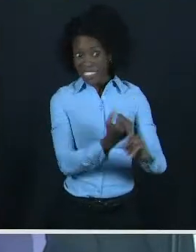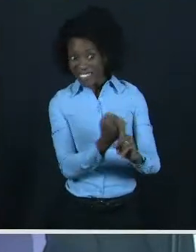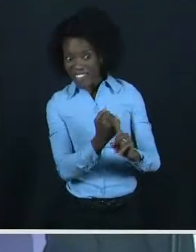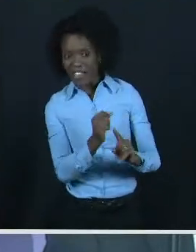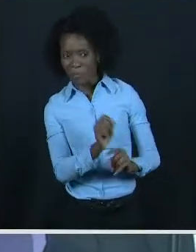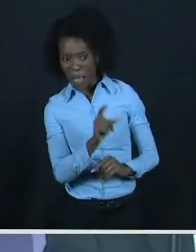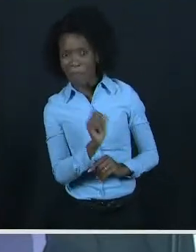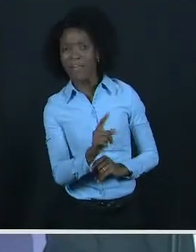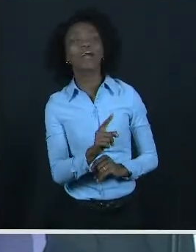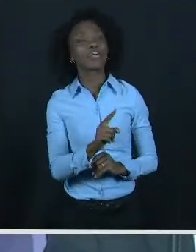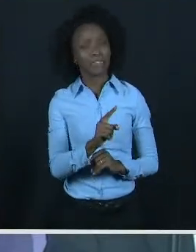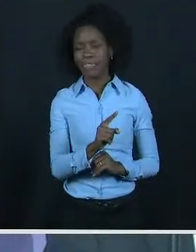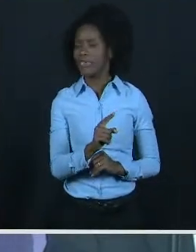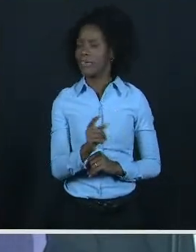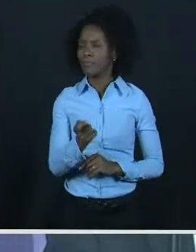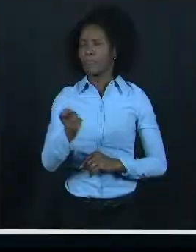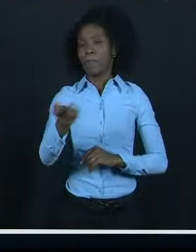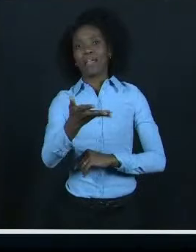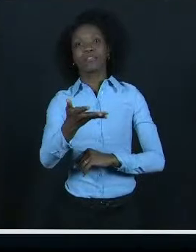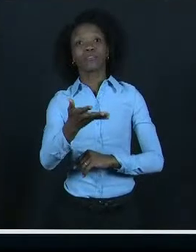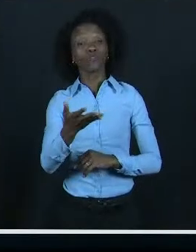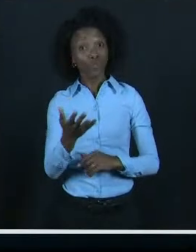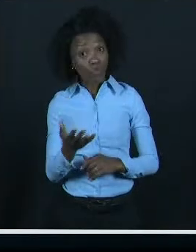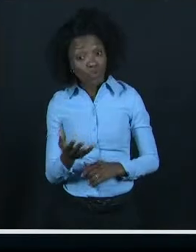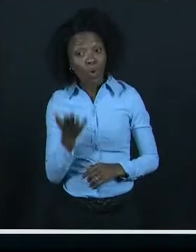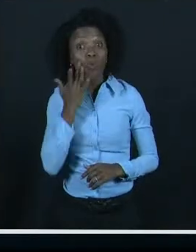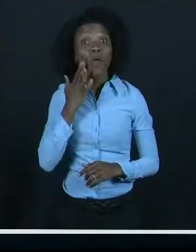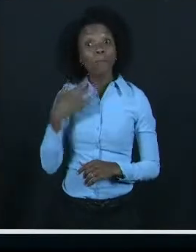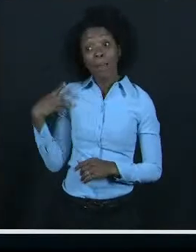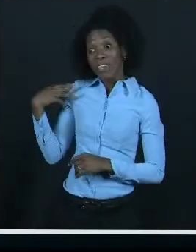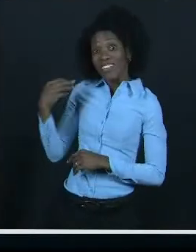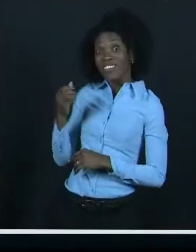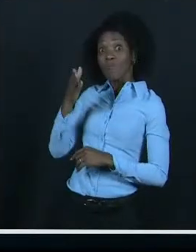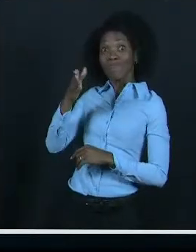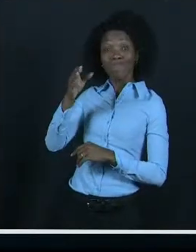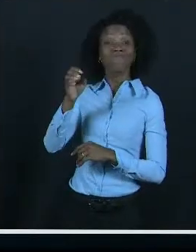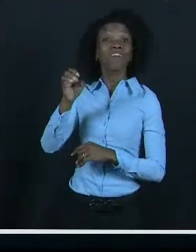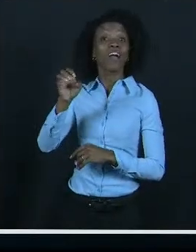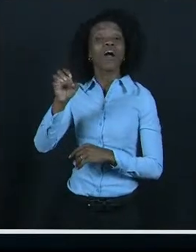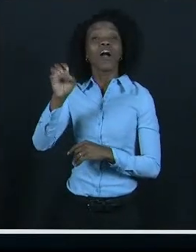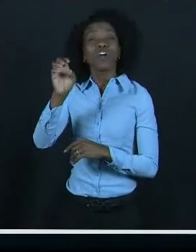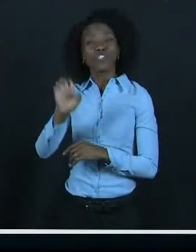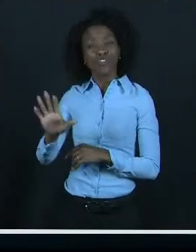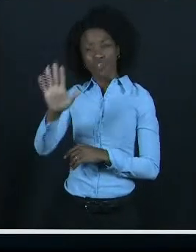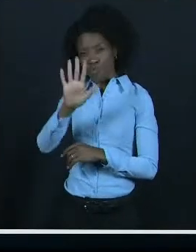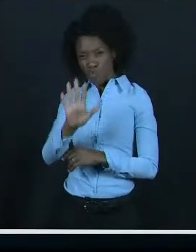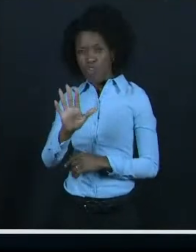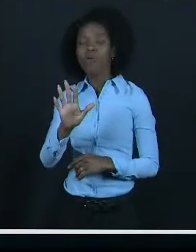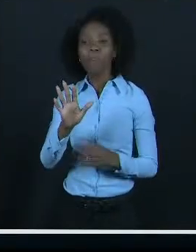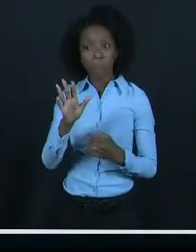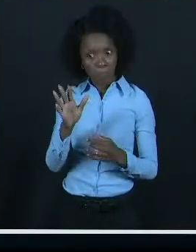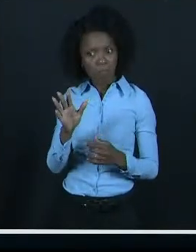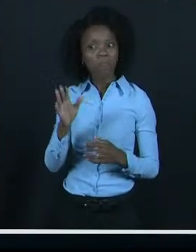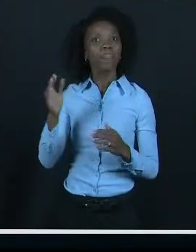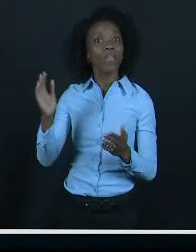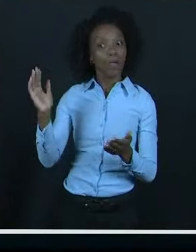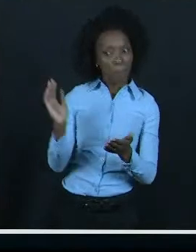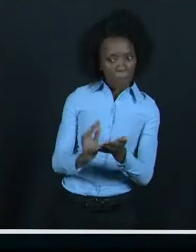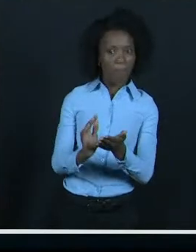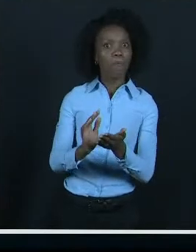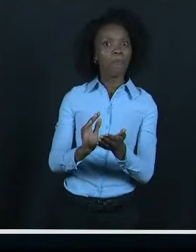we managed to reduce domestic violence by 64%, and we saved